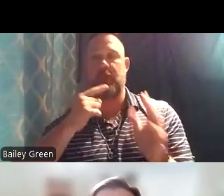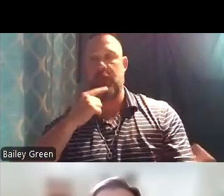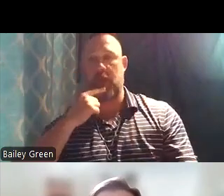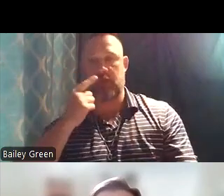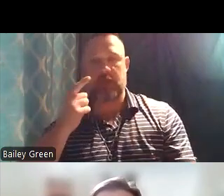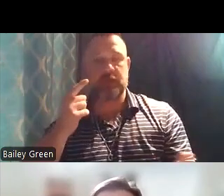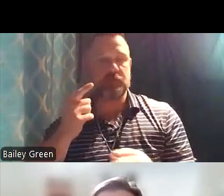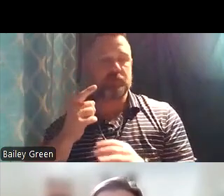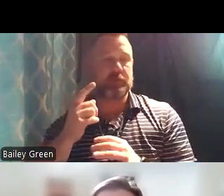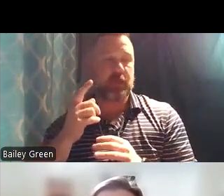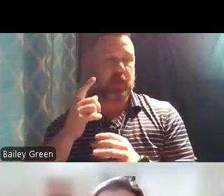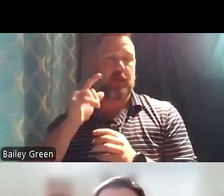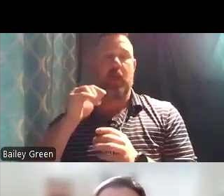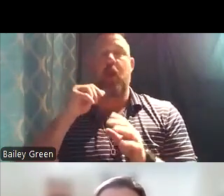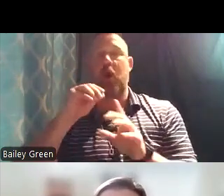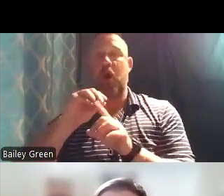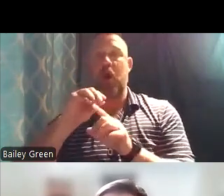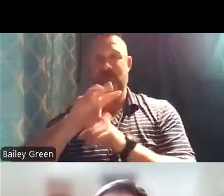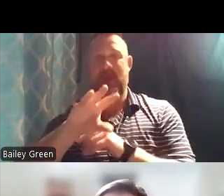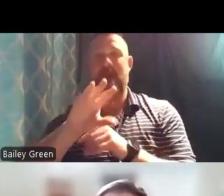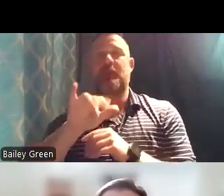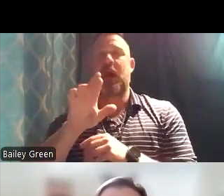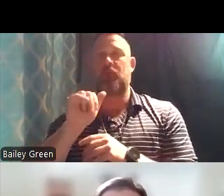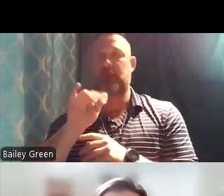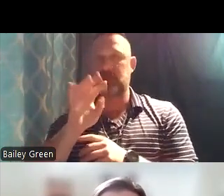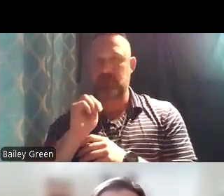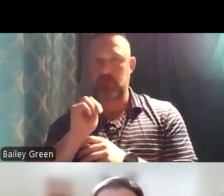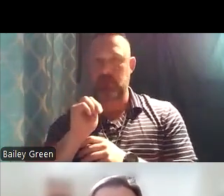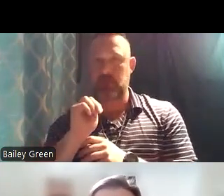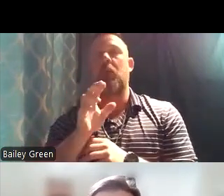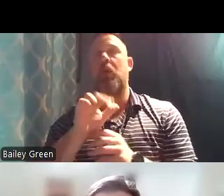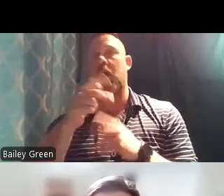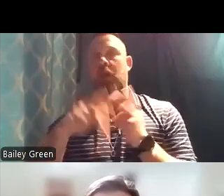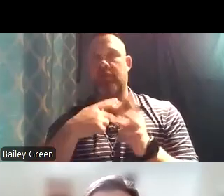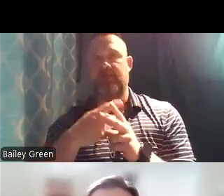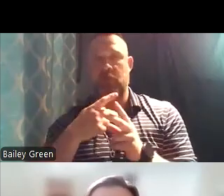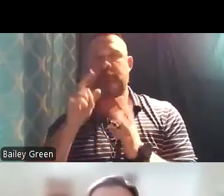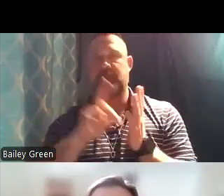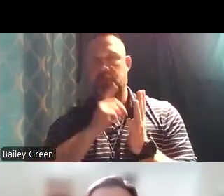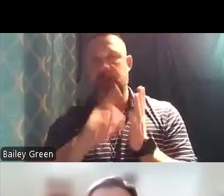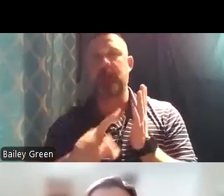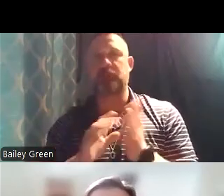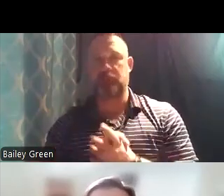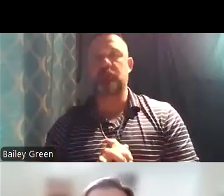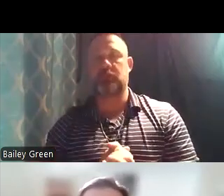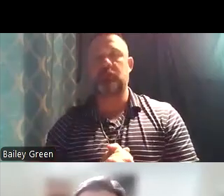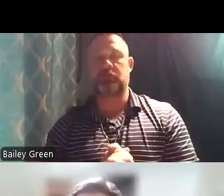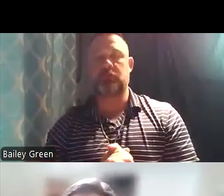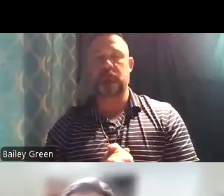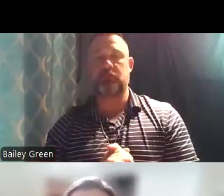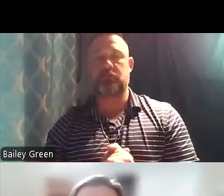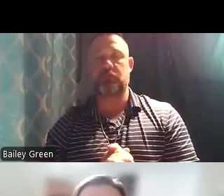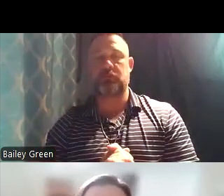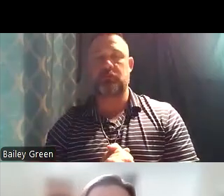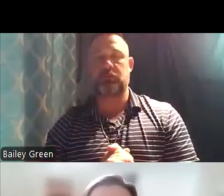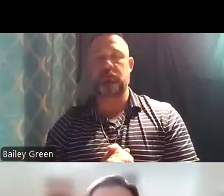are disproportionately impacted by systemic racism or other forms of discrimination. And then there are key outcomes that we're